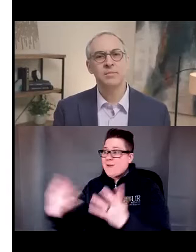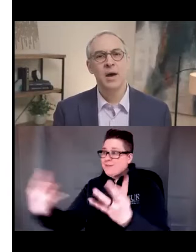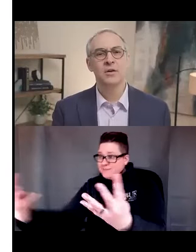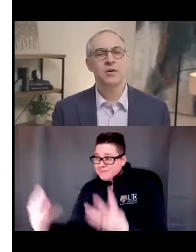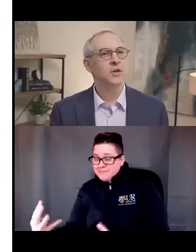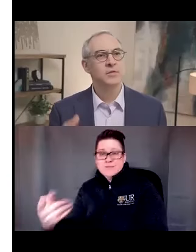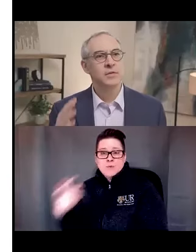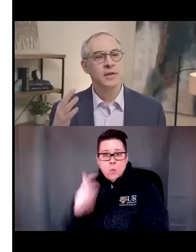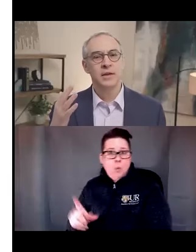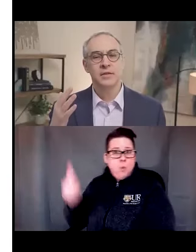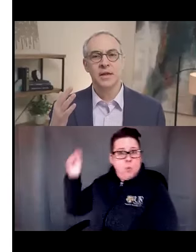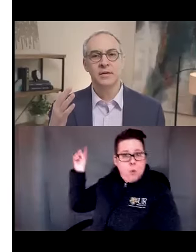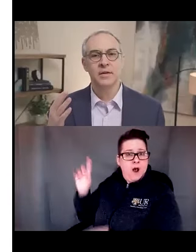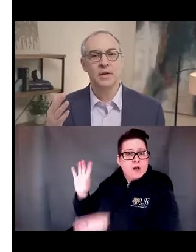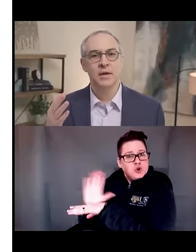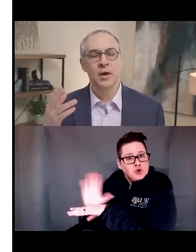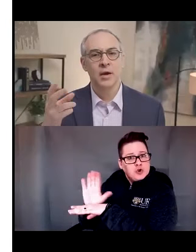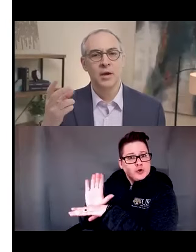this model